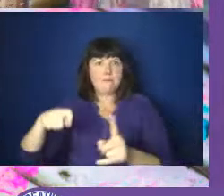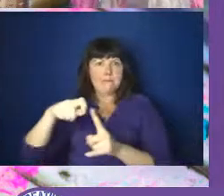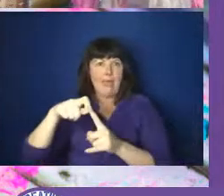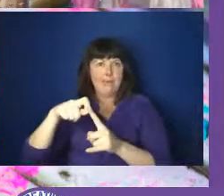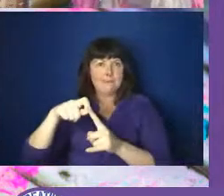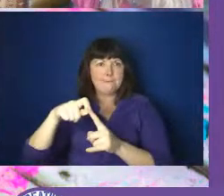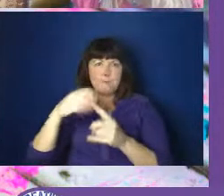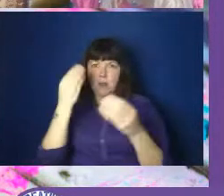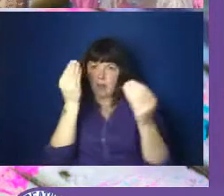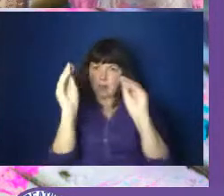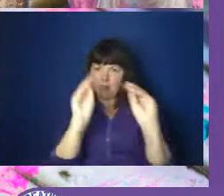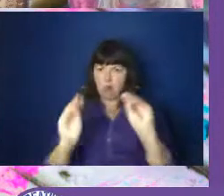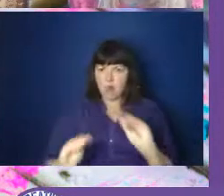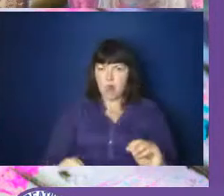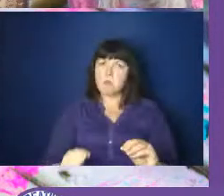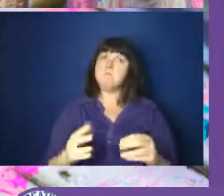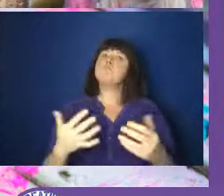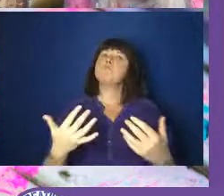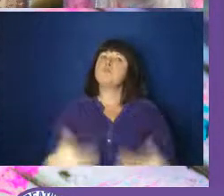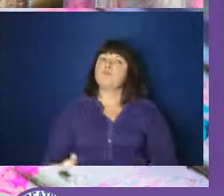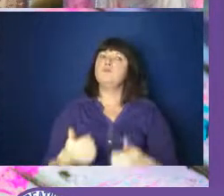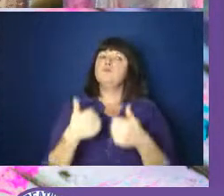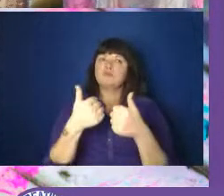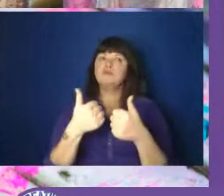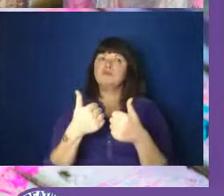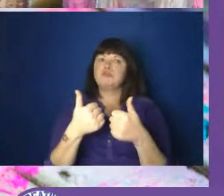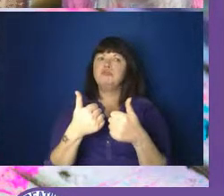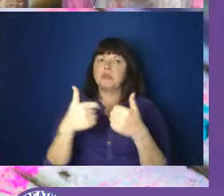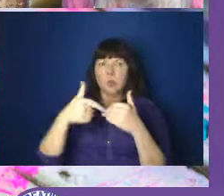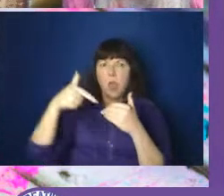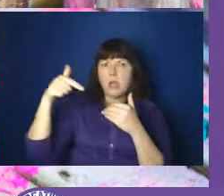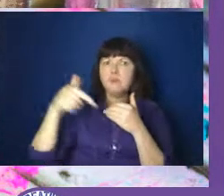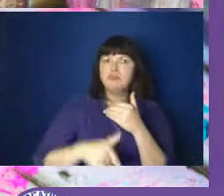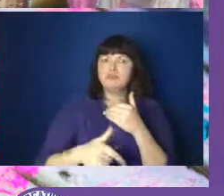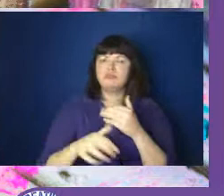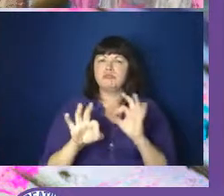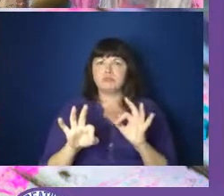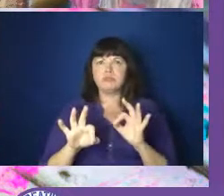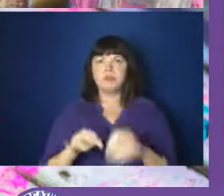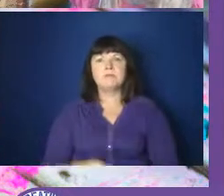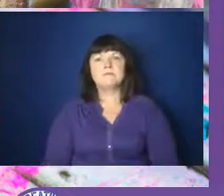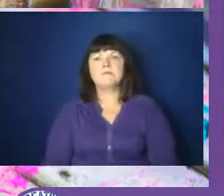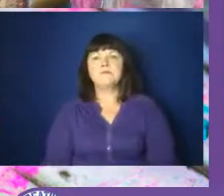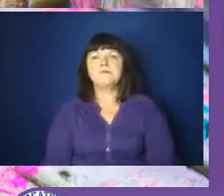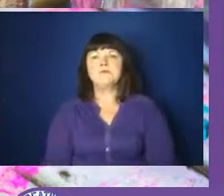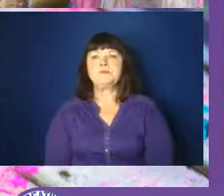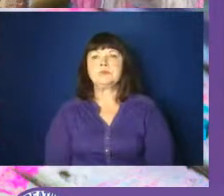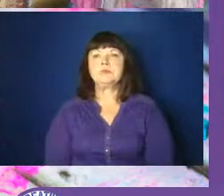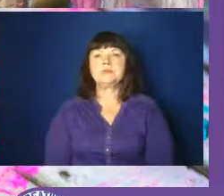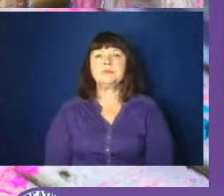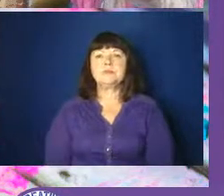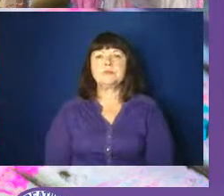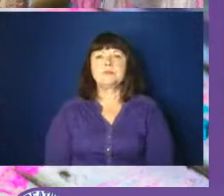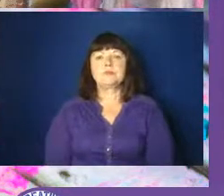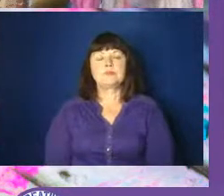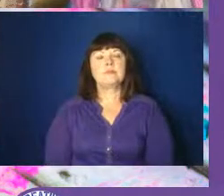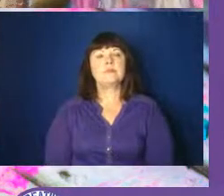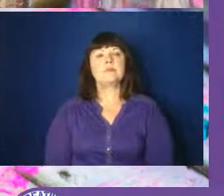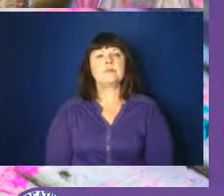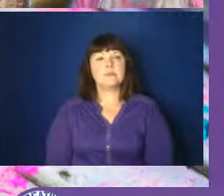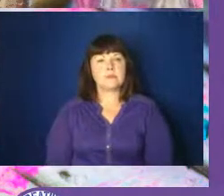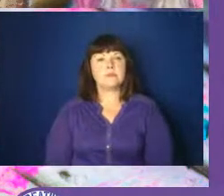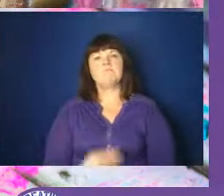it's quite deep and profound. I mean, I know I'm joking about Justin's comments, but actually some of these, this can, you know, when we're looking